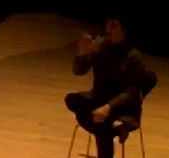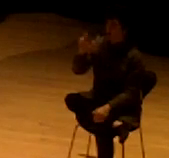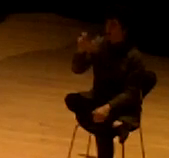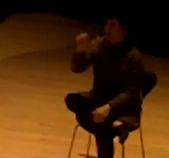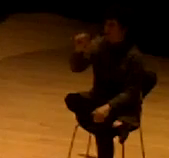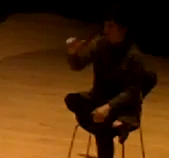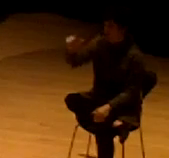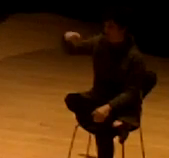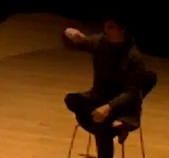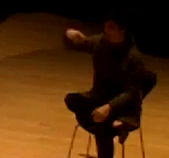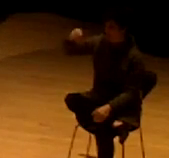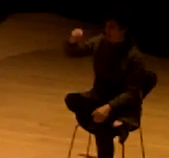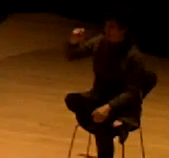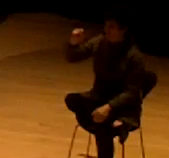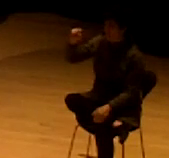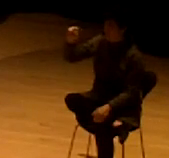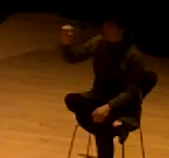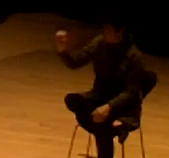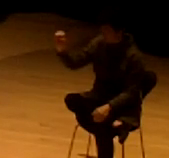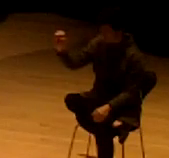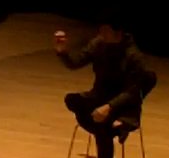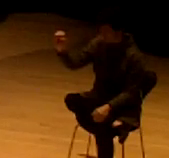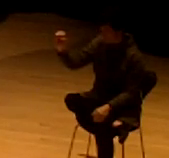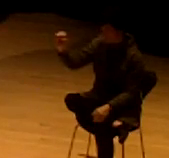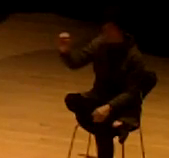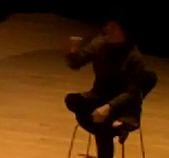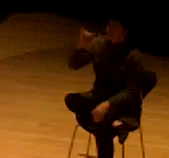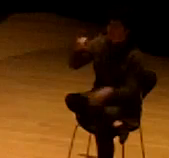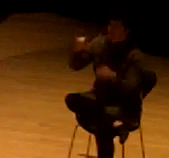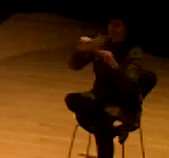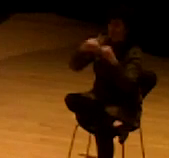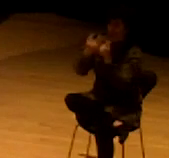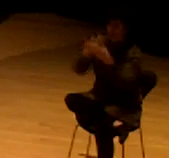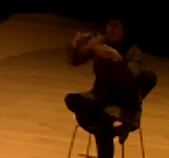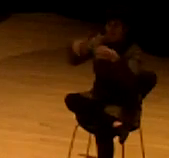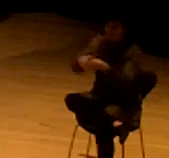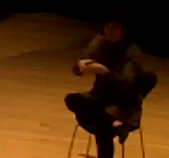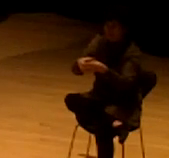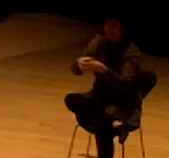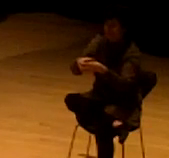Michelle, Colleen, some people in this room are involved. Some people were there last Wednesday.